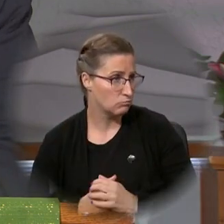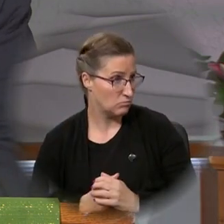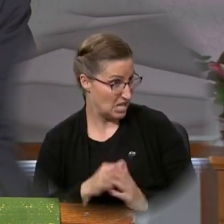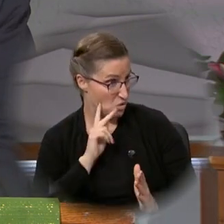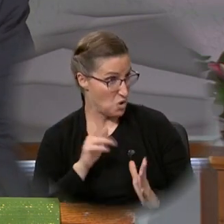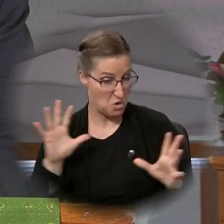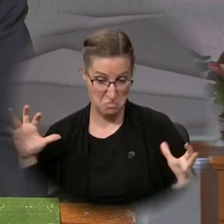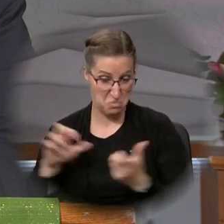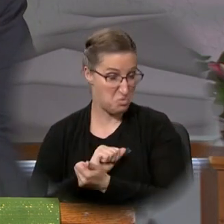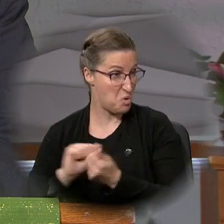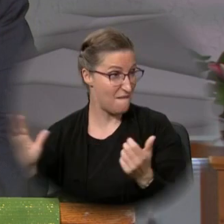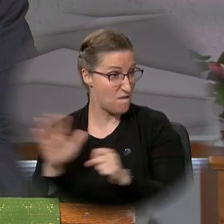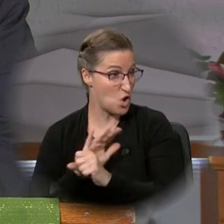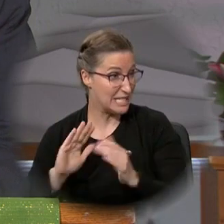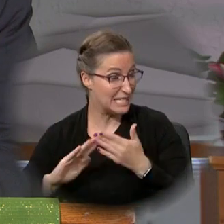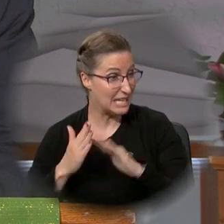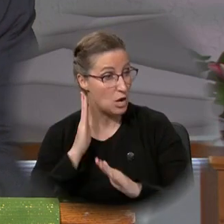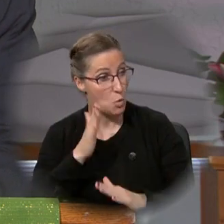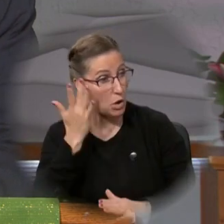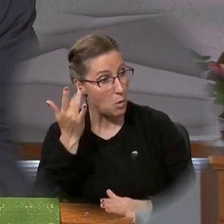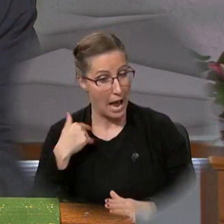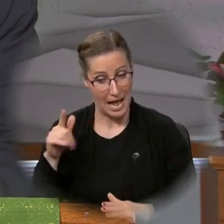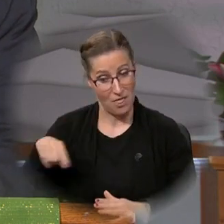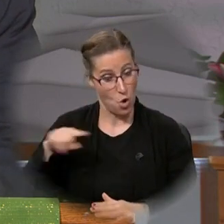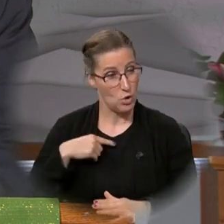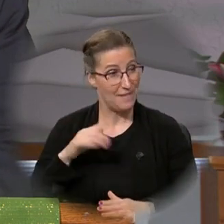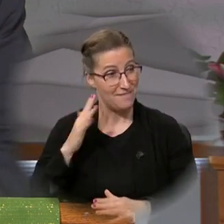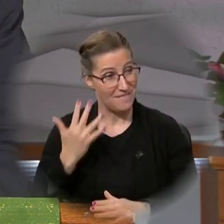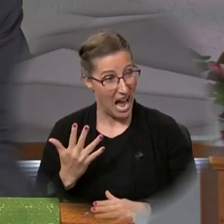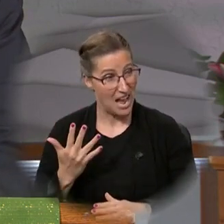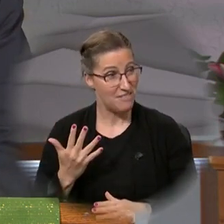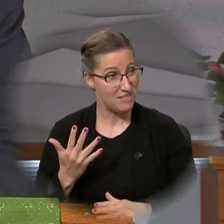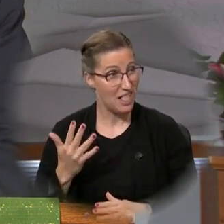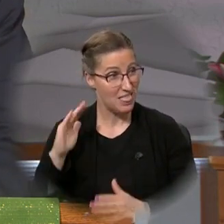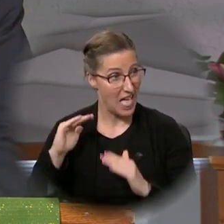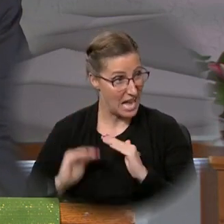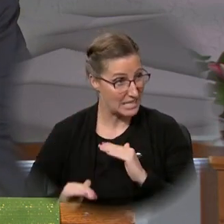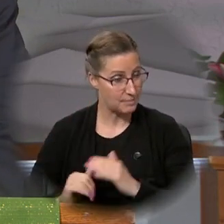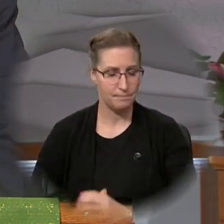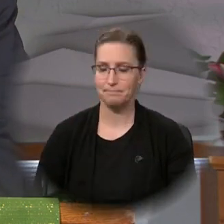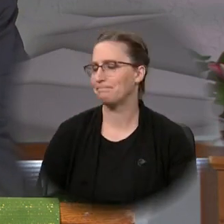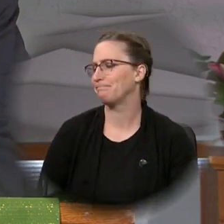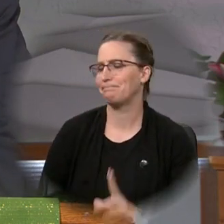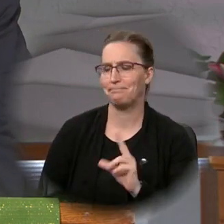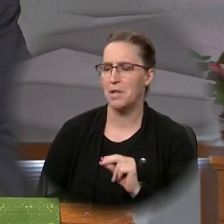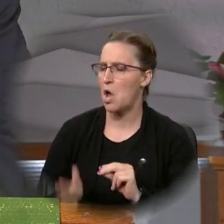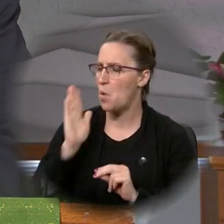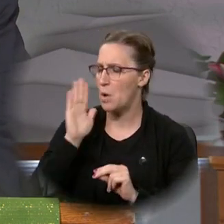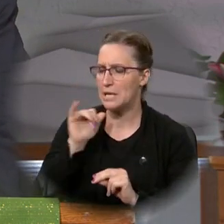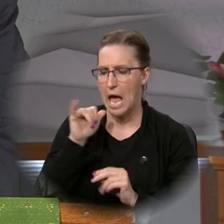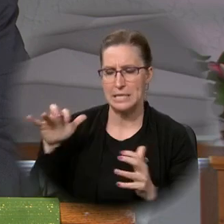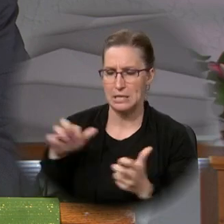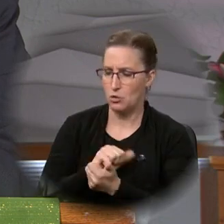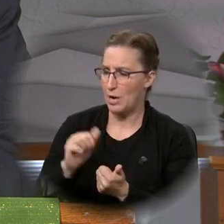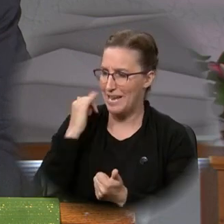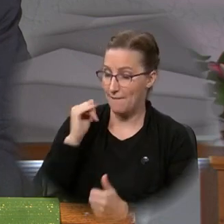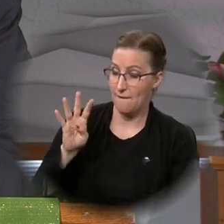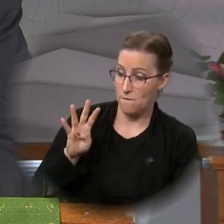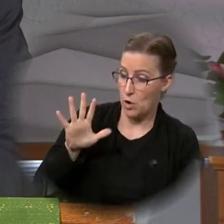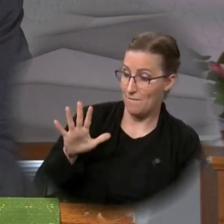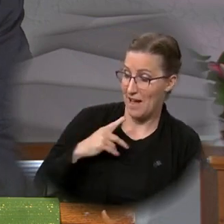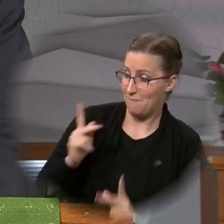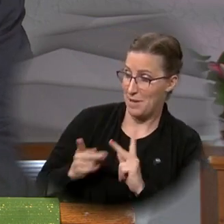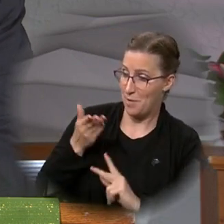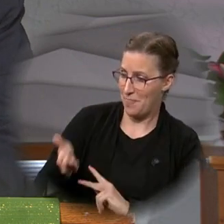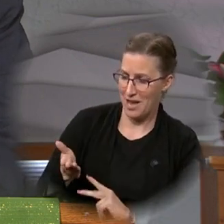Will you destroy the whole city because of those 5? He answered, I will not destroy it if I find